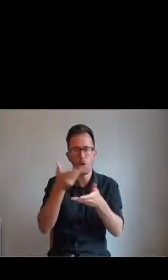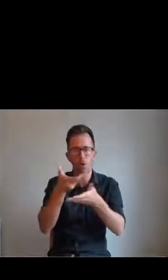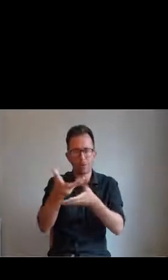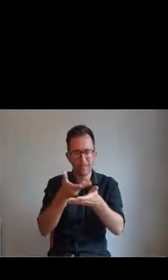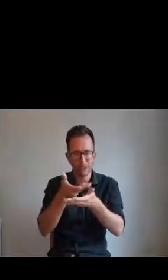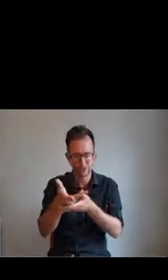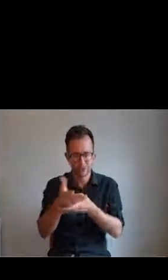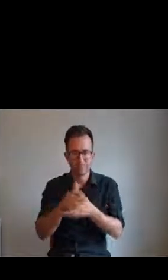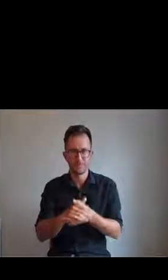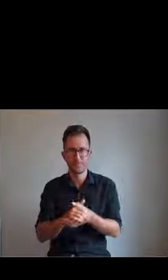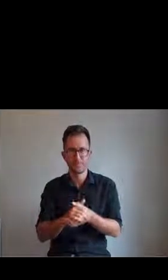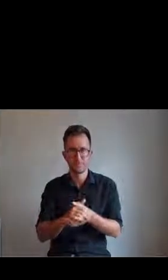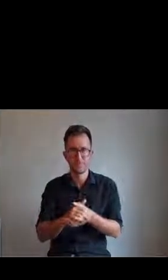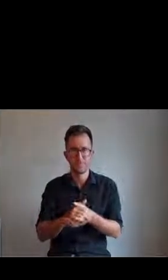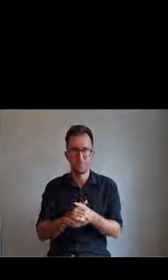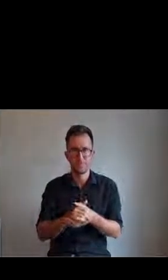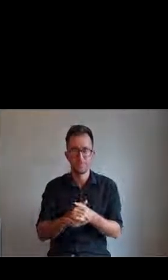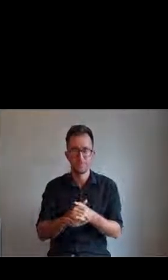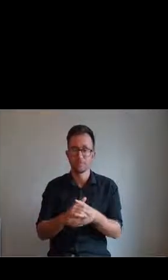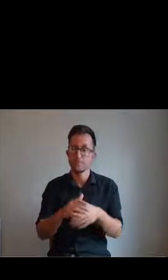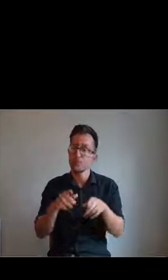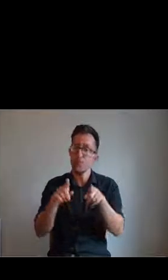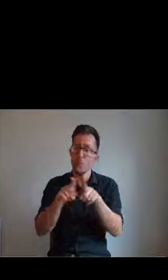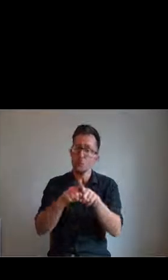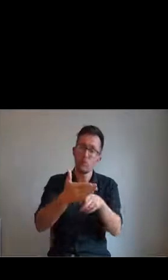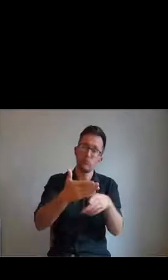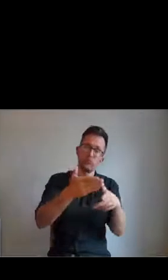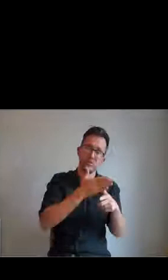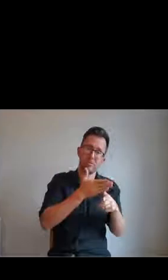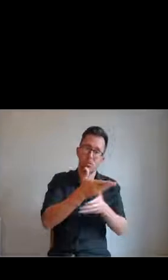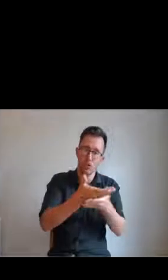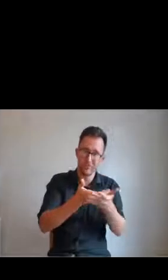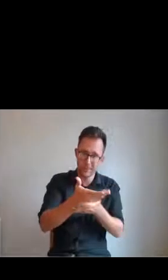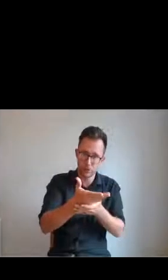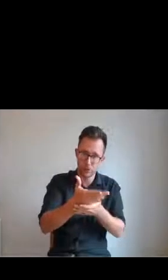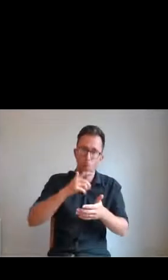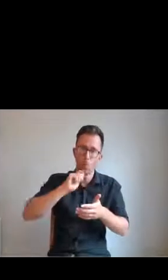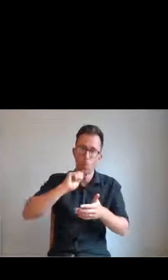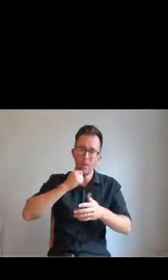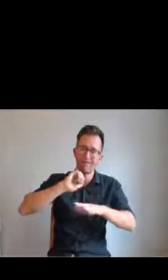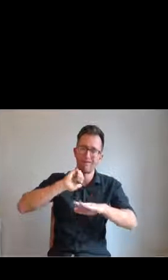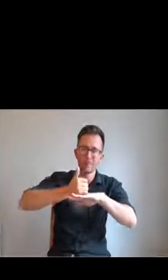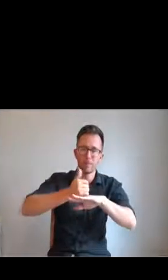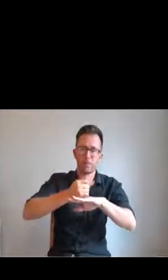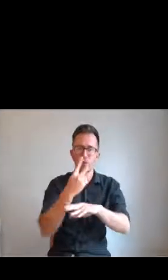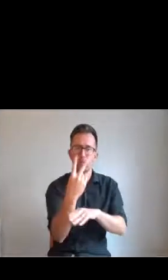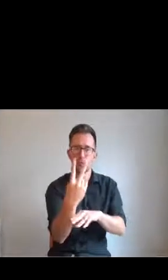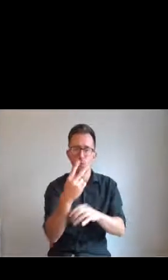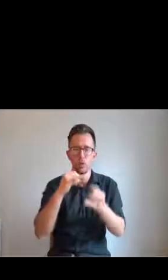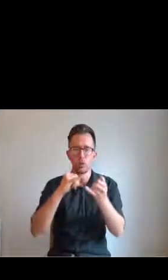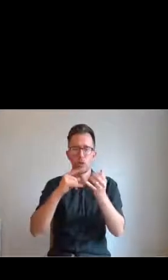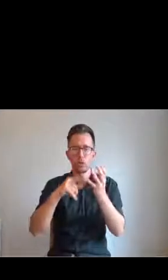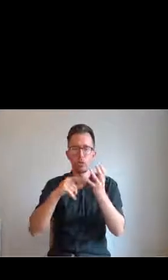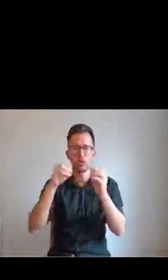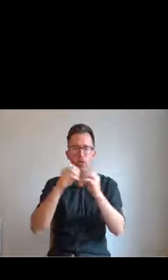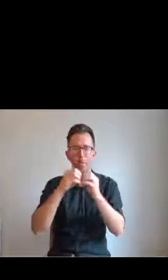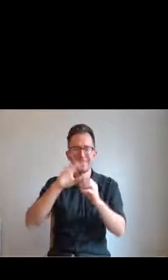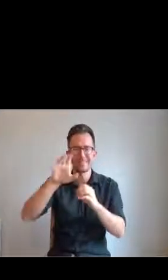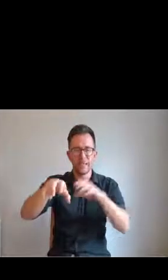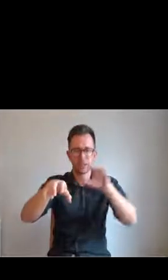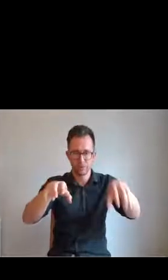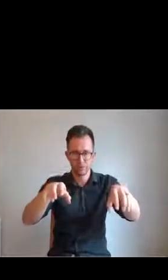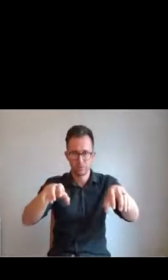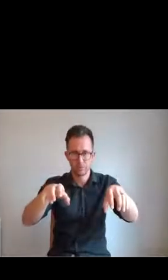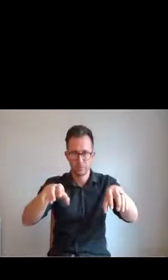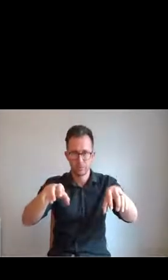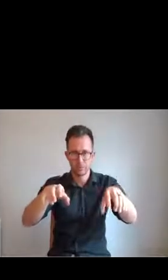In addition to the works described previously, we're also planning on the addition of two substations in the areas surrounding the northern tunnel entrance, and these again